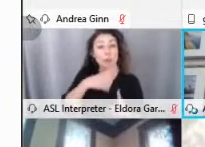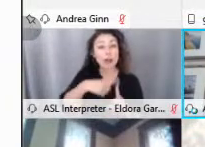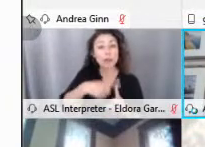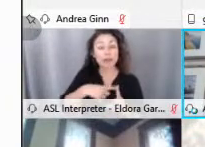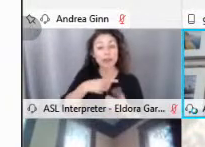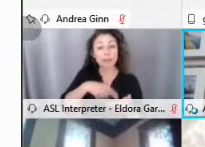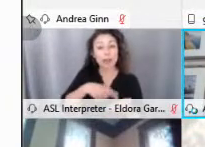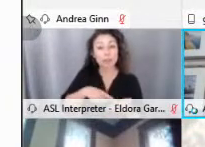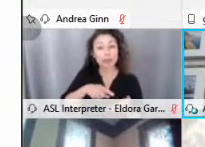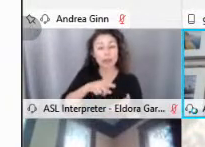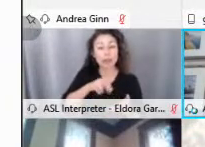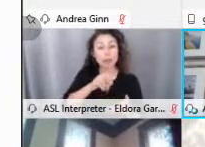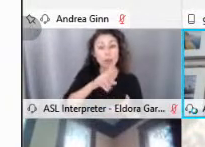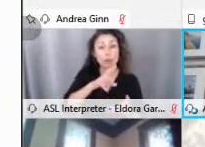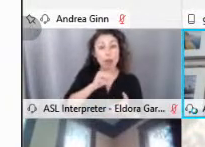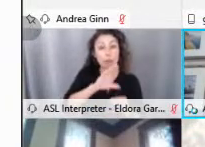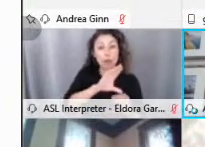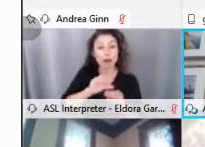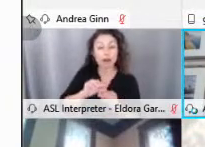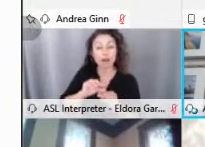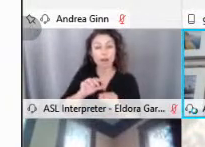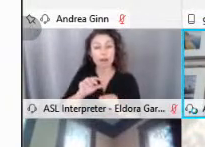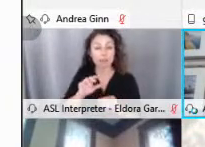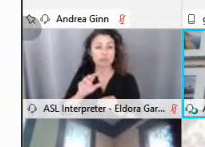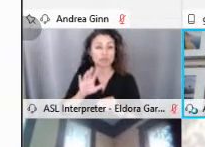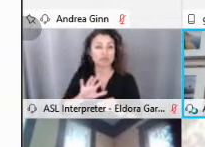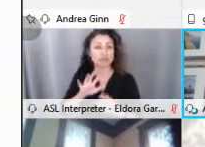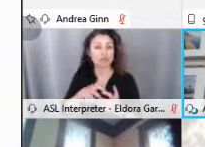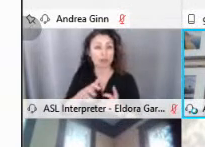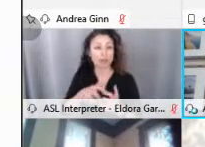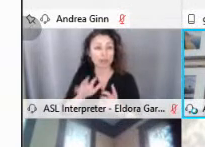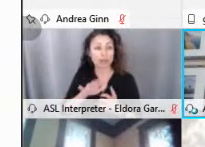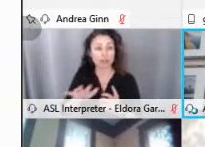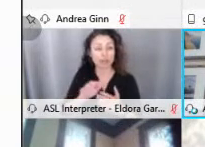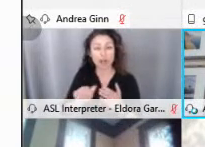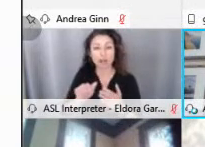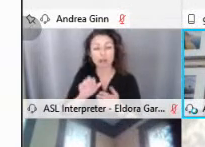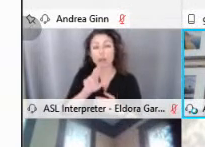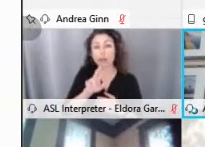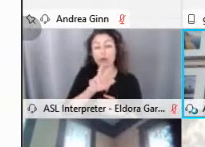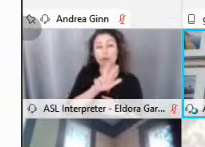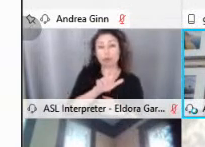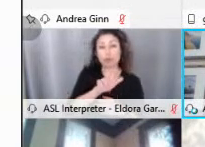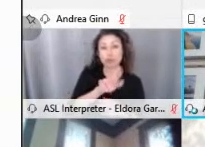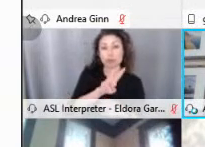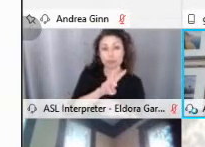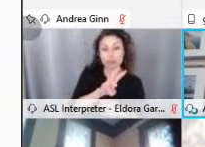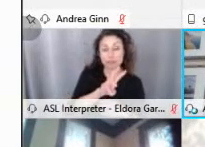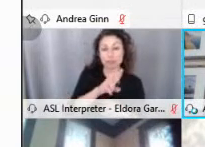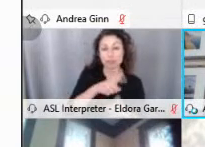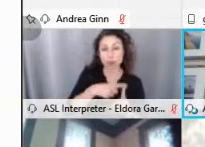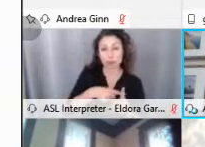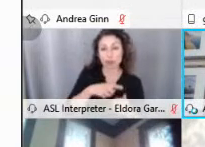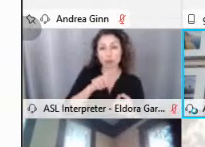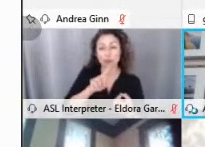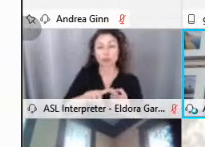premium go down by roughly $55, or from $326 per month to